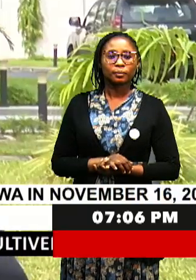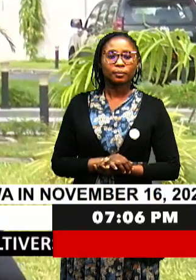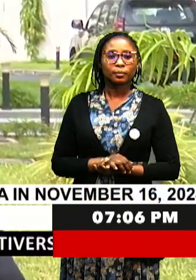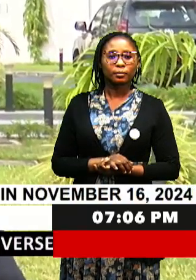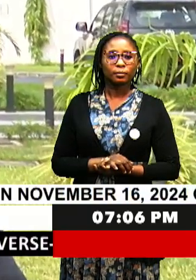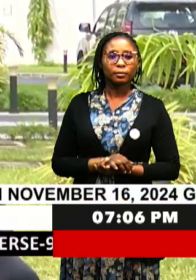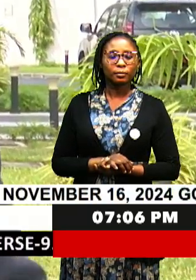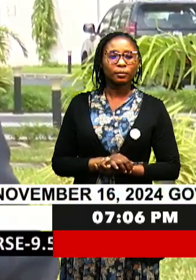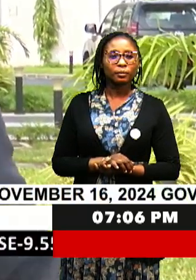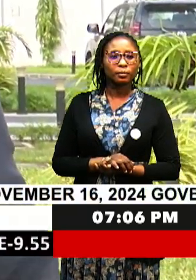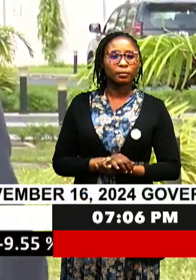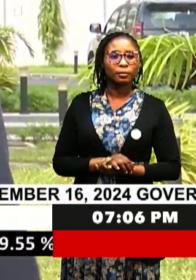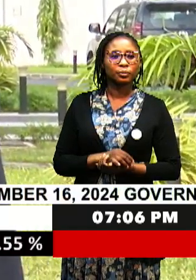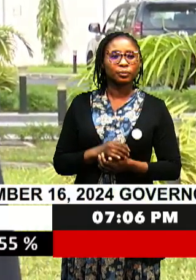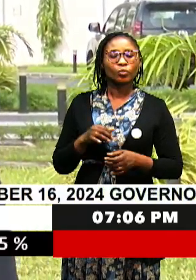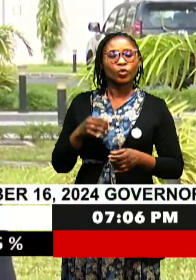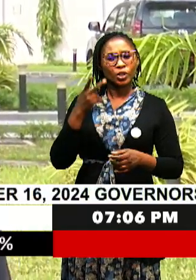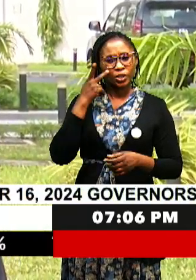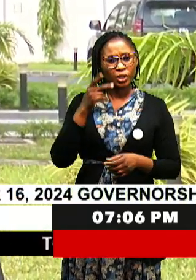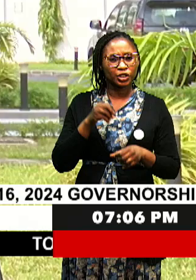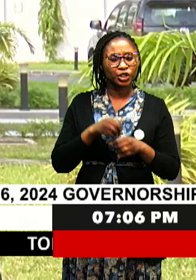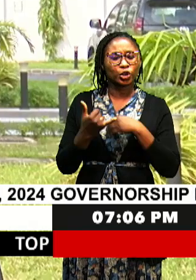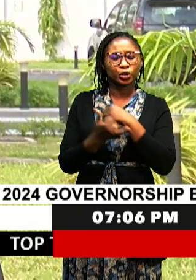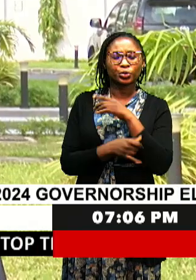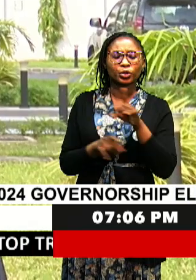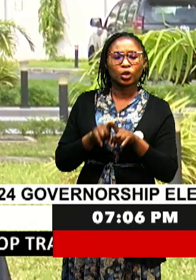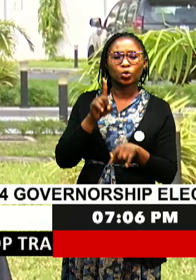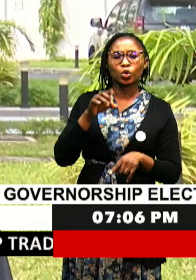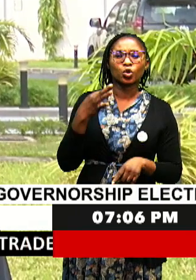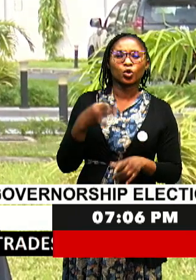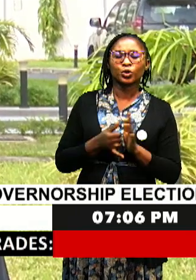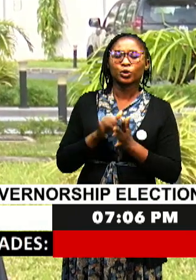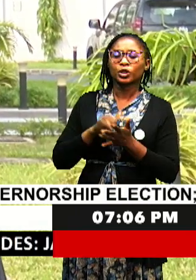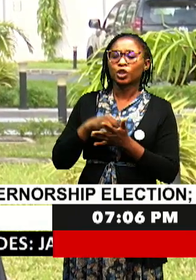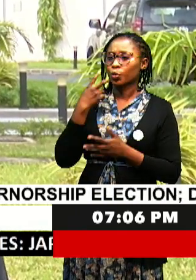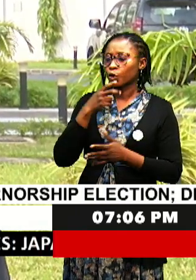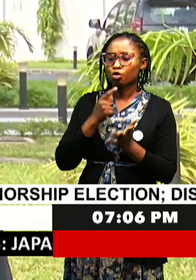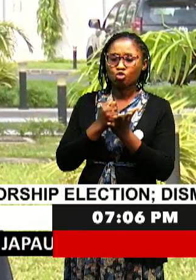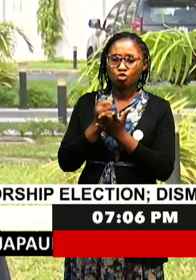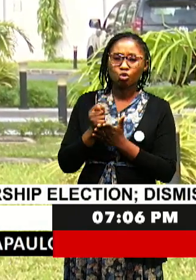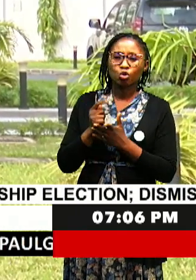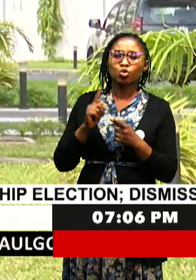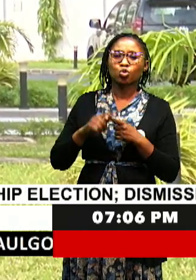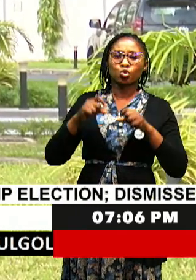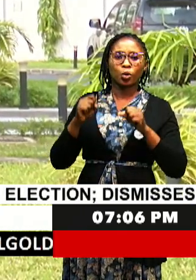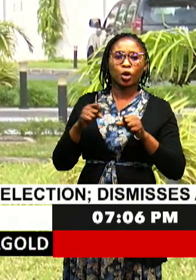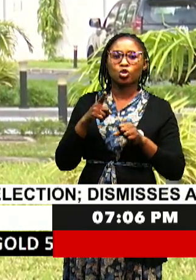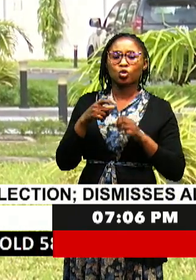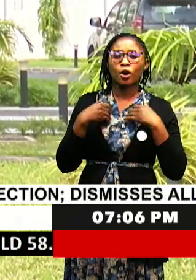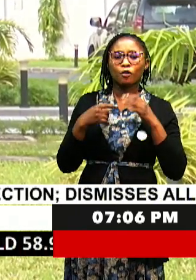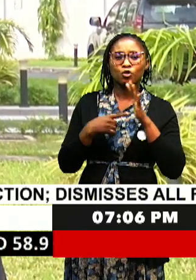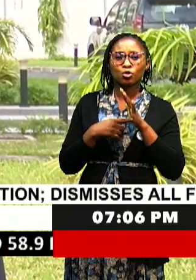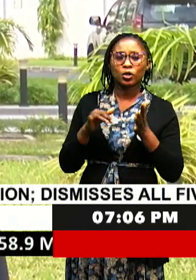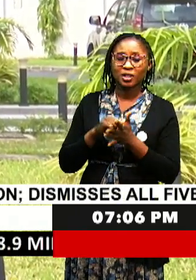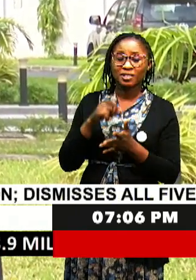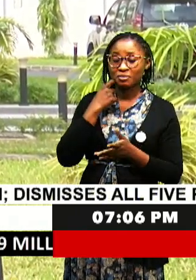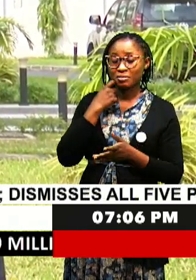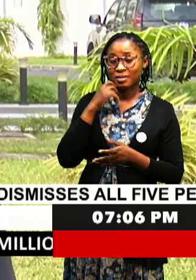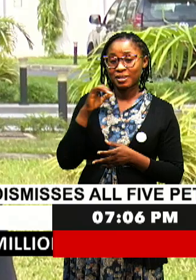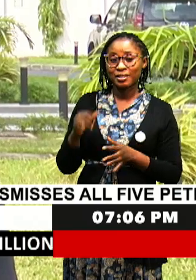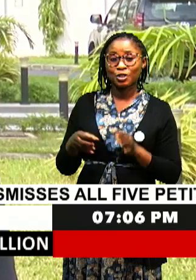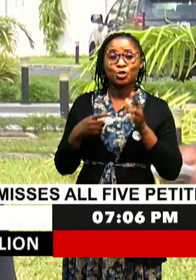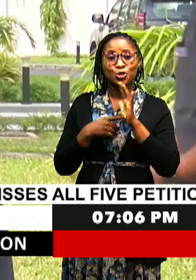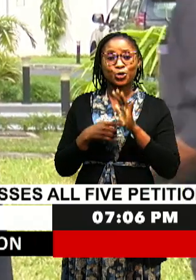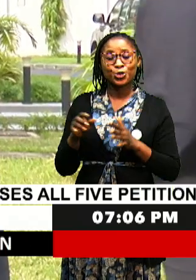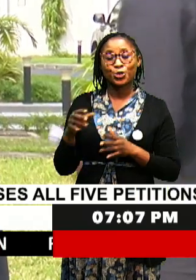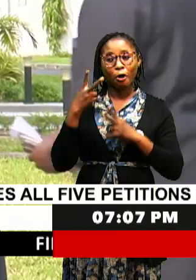In the country as one of those who speak truth to power, and you have demonstrated that recently, expressing